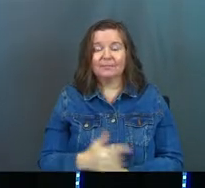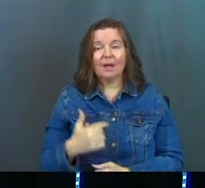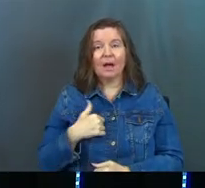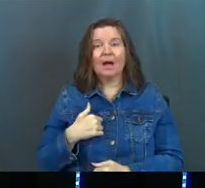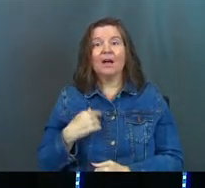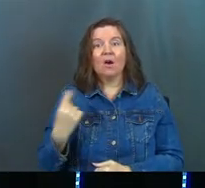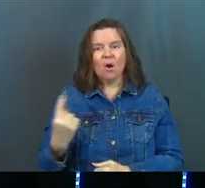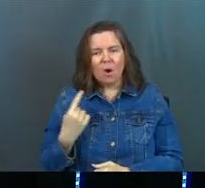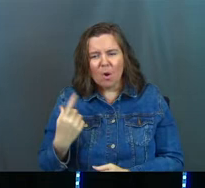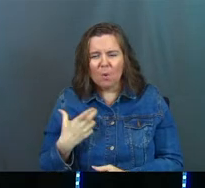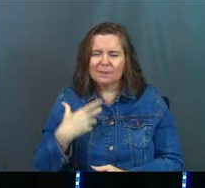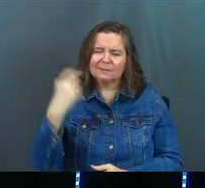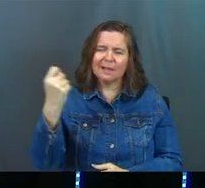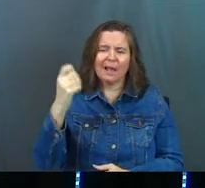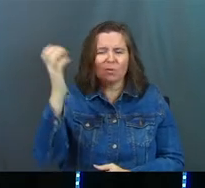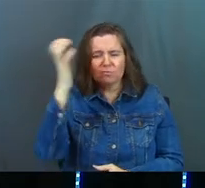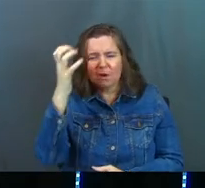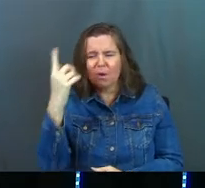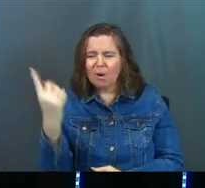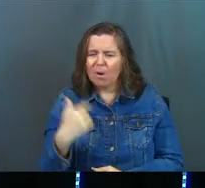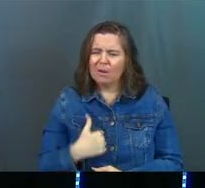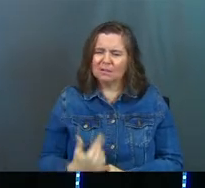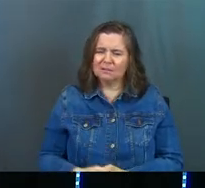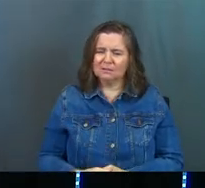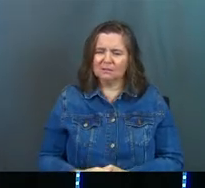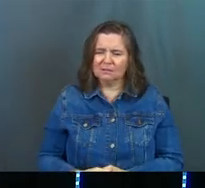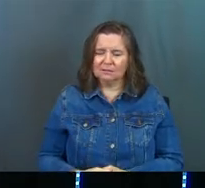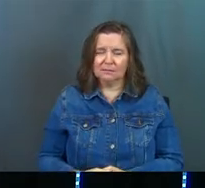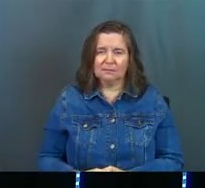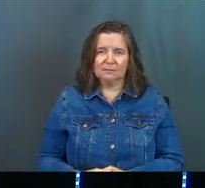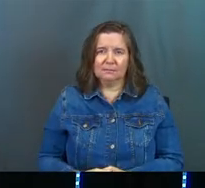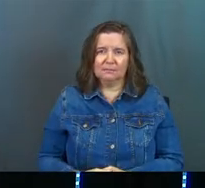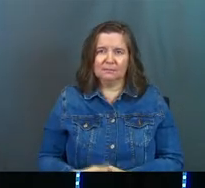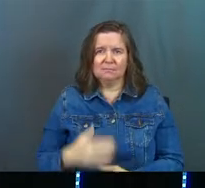I always take out the trash.